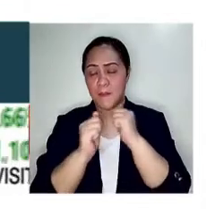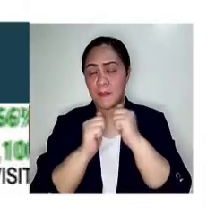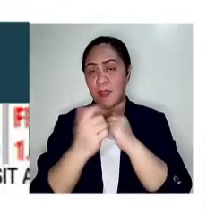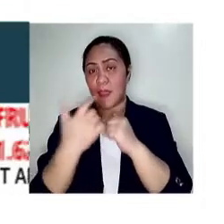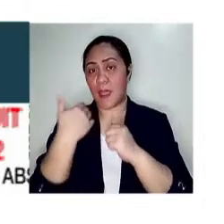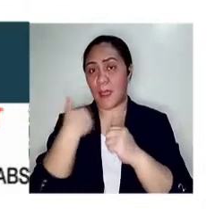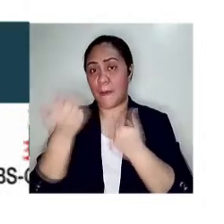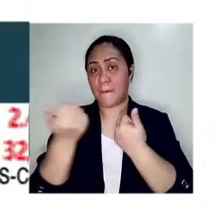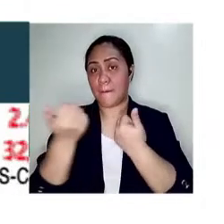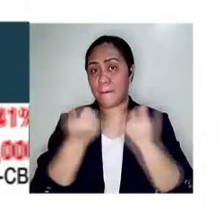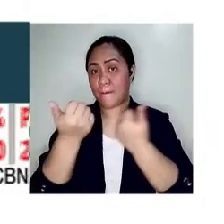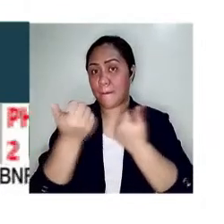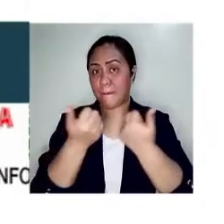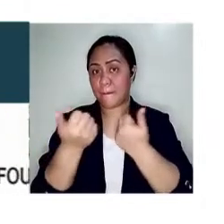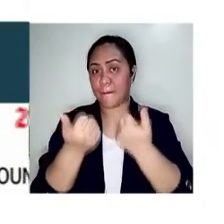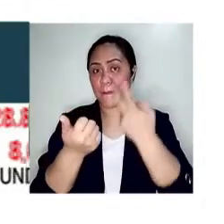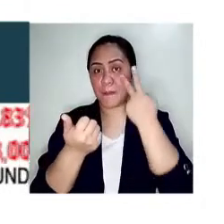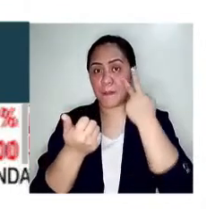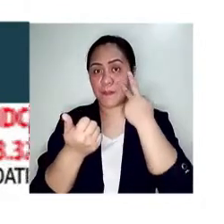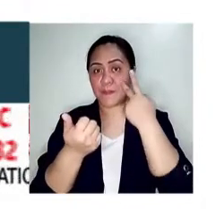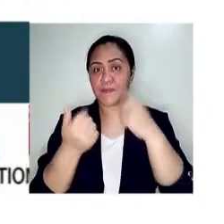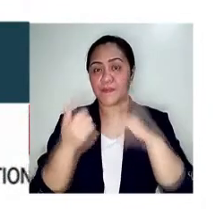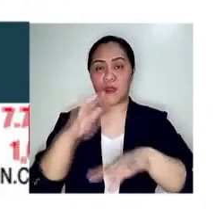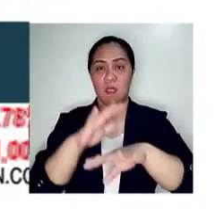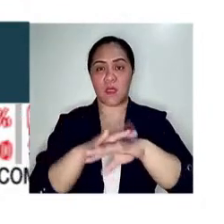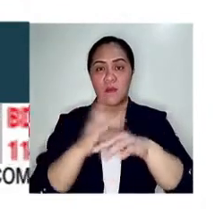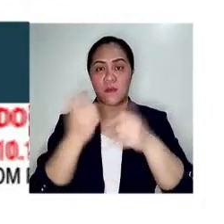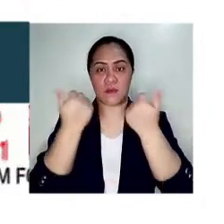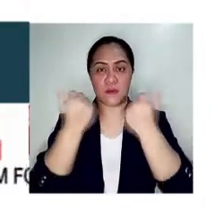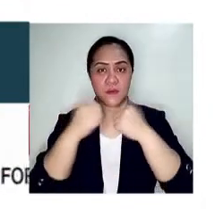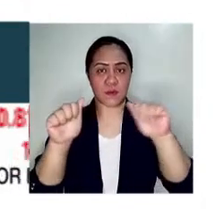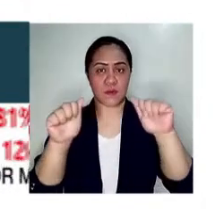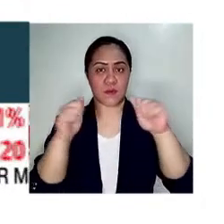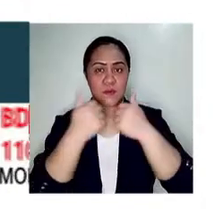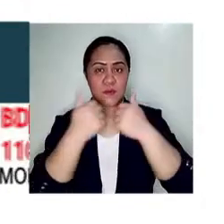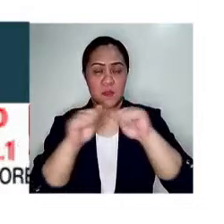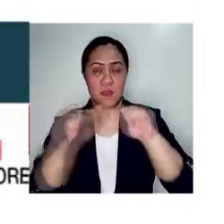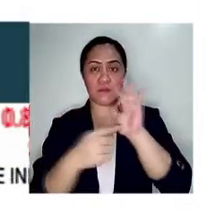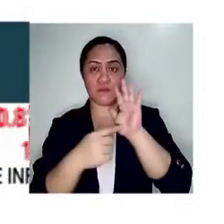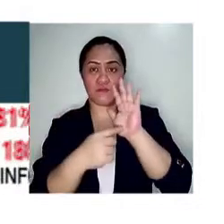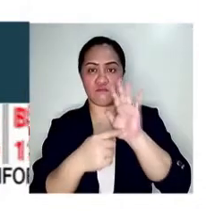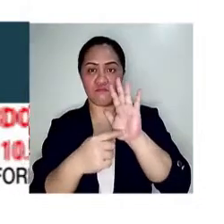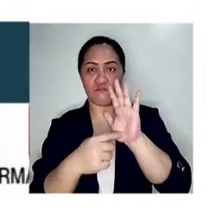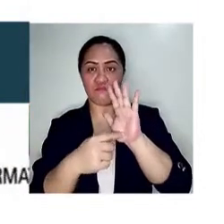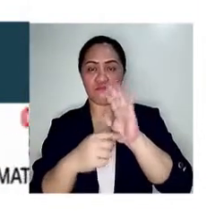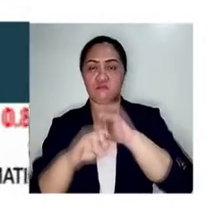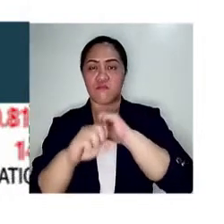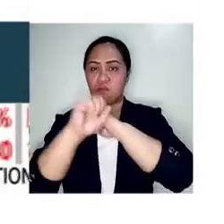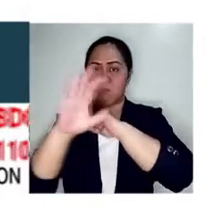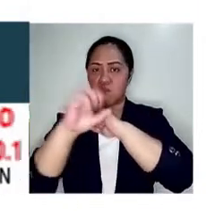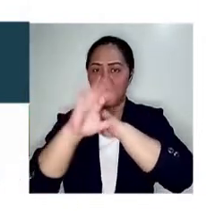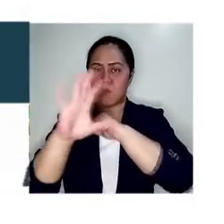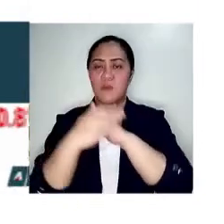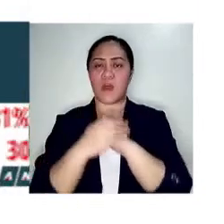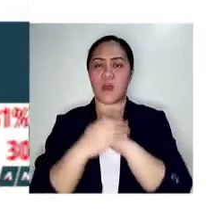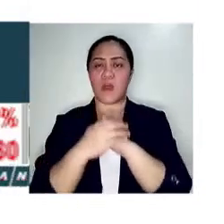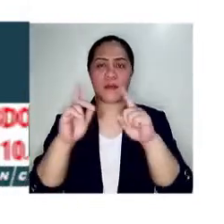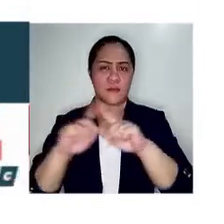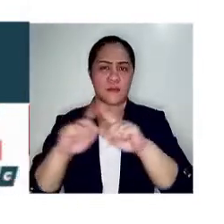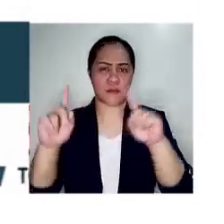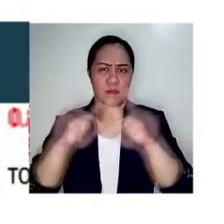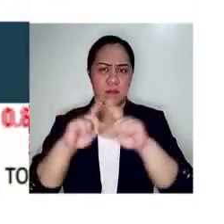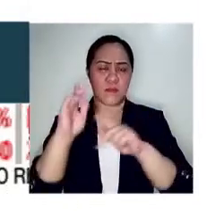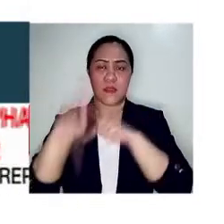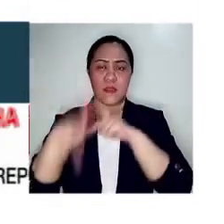be insistent on or trying to actually promote. And these are the kinds of steps that need to be